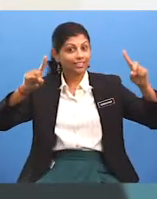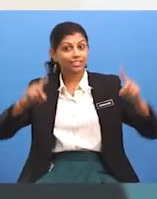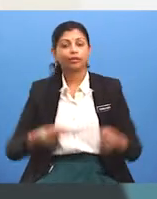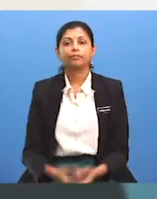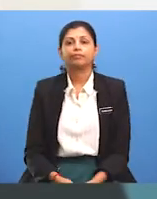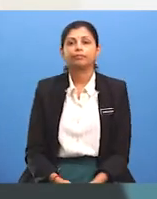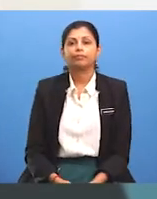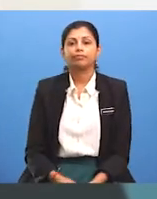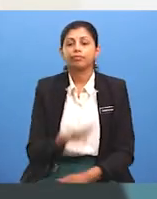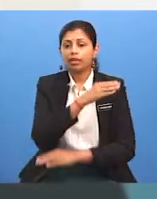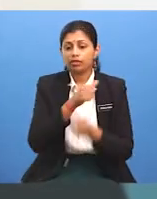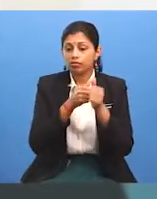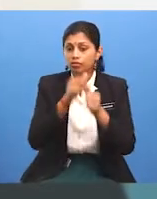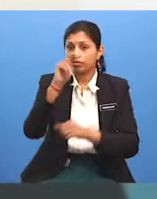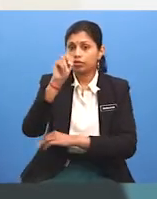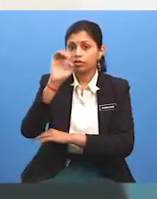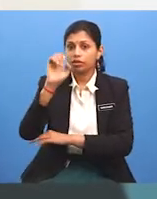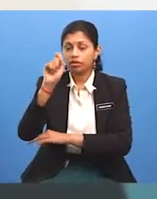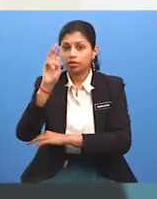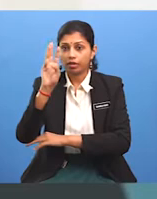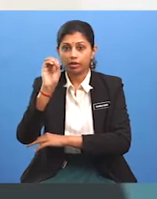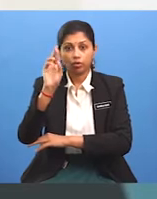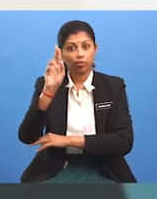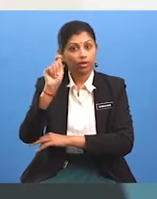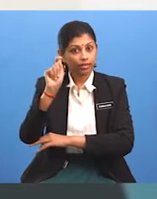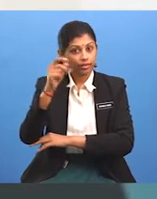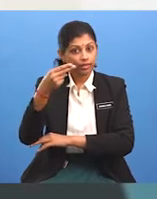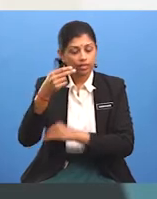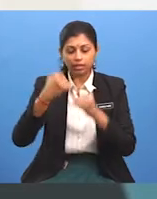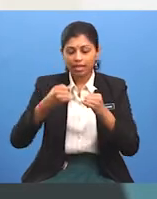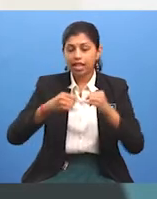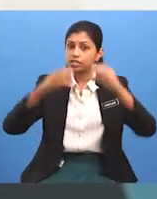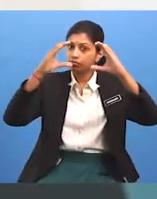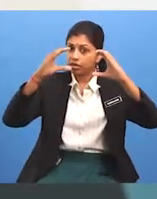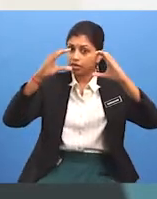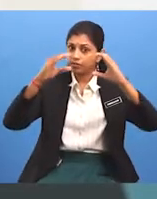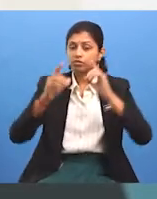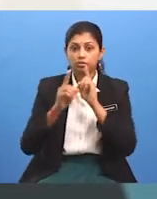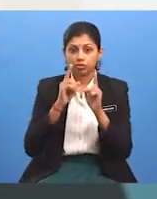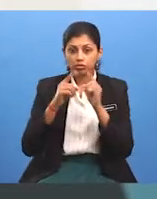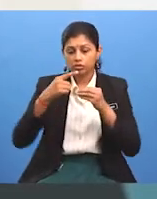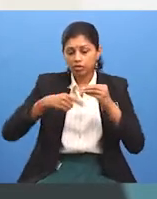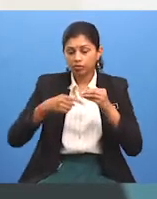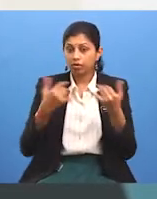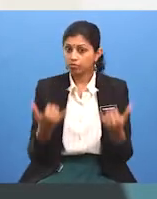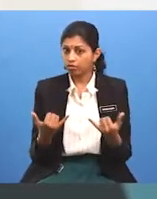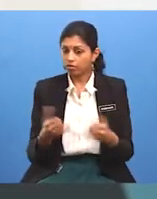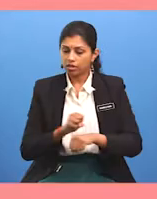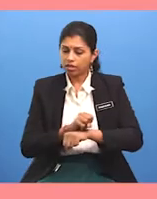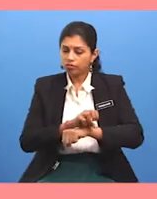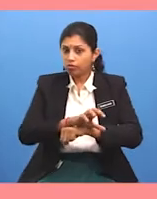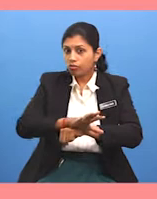by his net worth. The last paragraph talks about his current